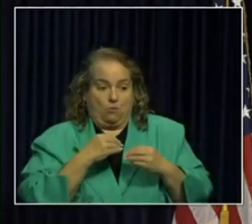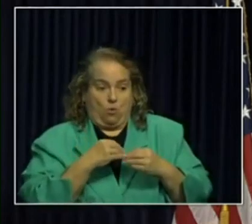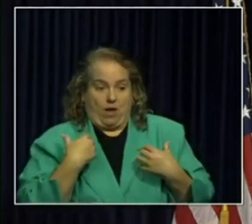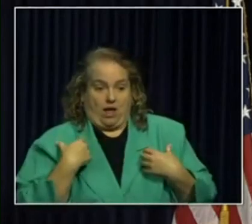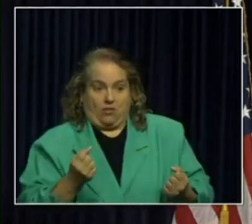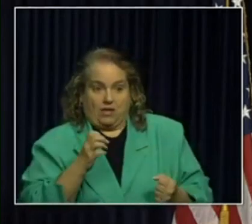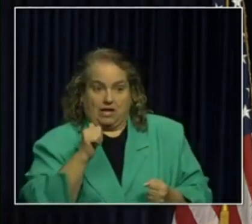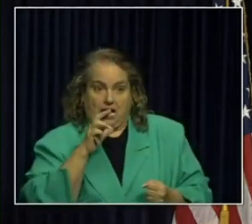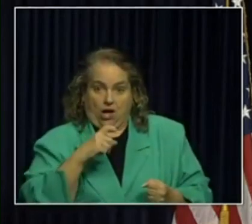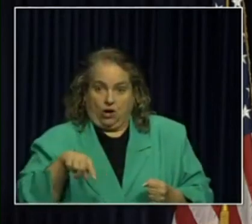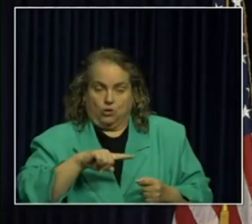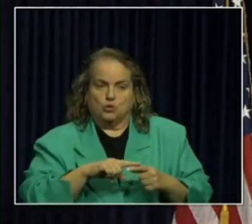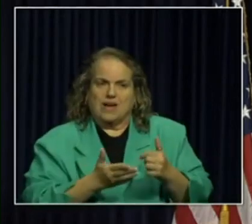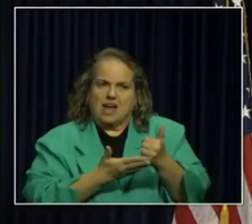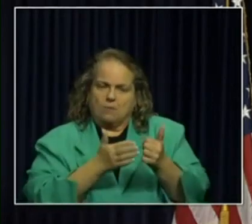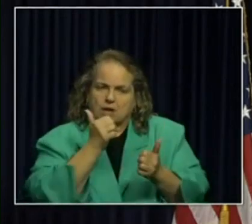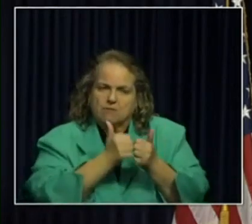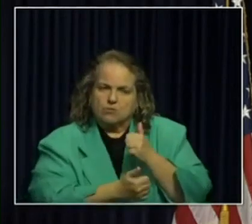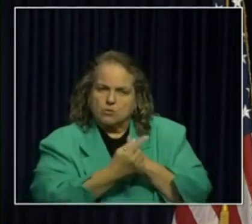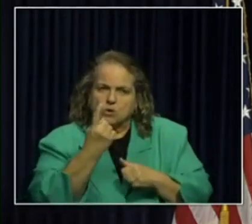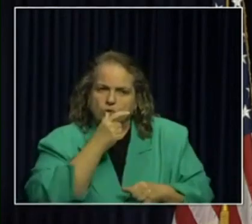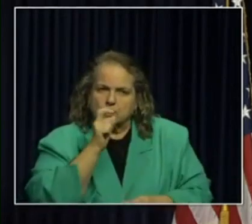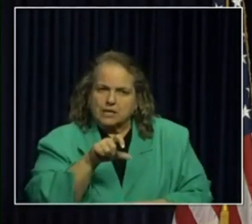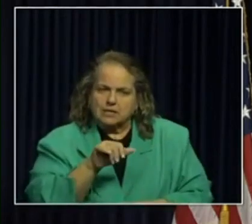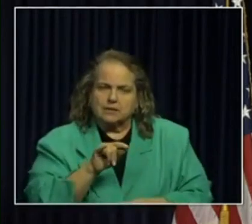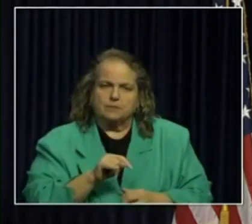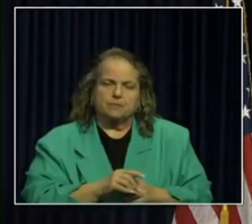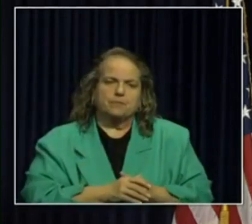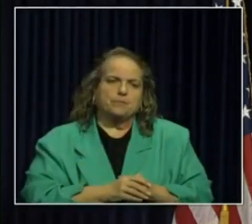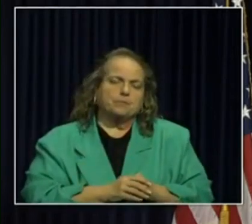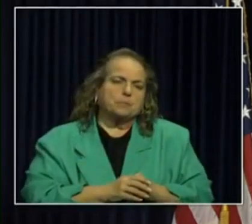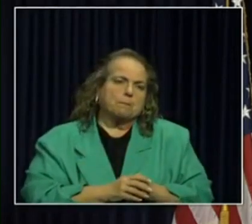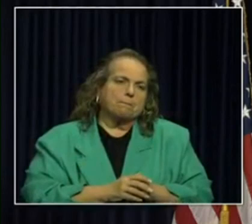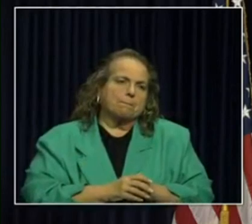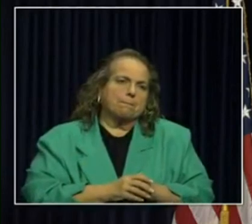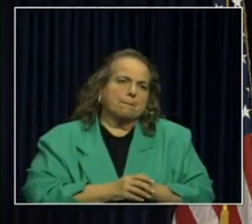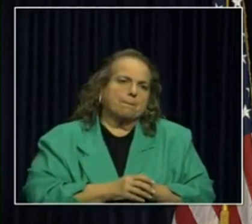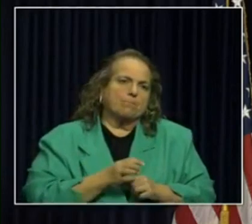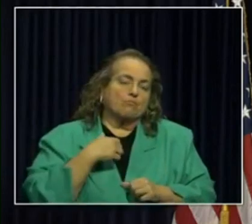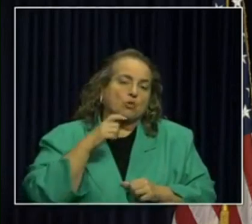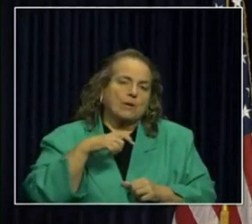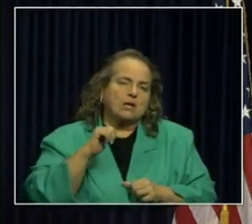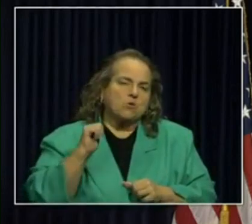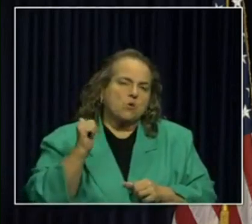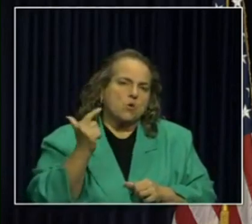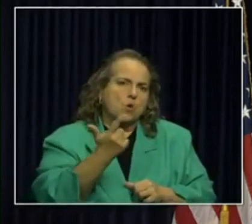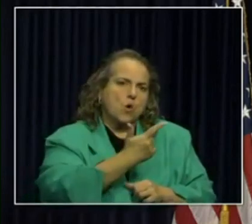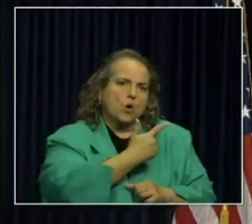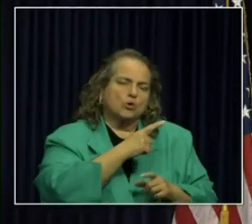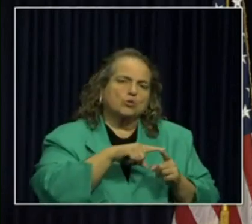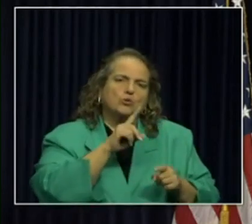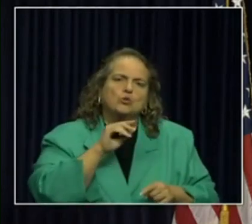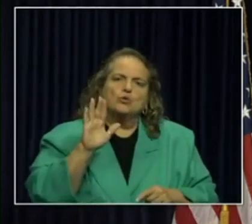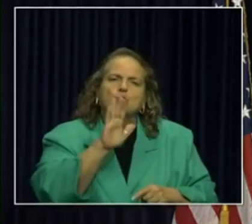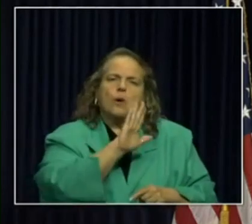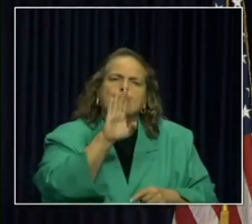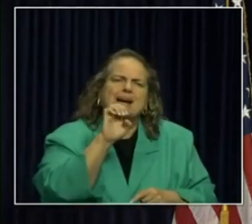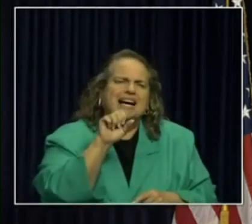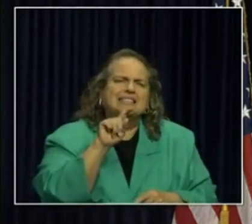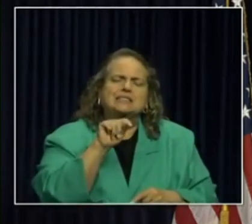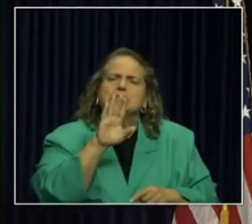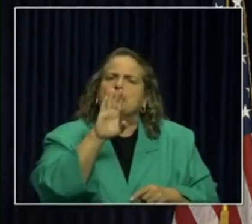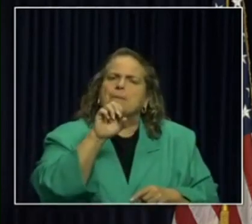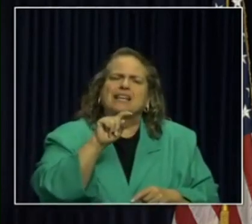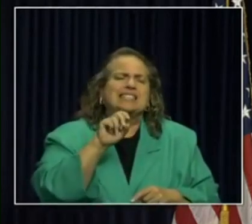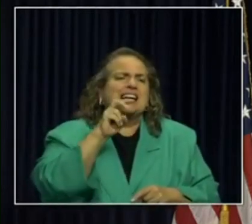everyone that needs it. And we need everybody's best. Everybody's best, even